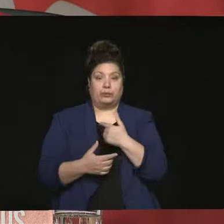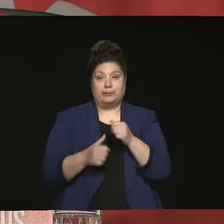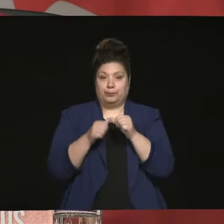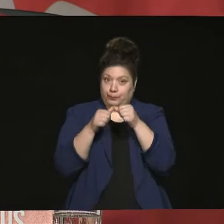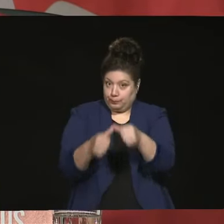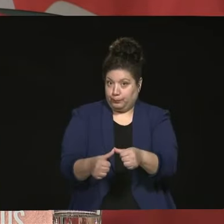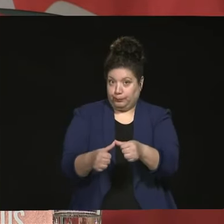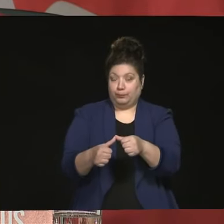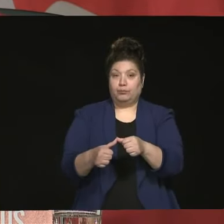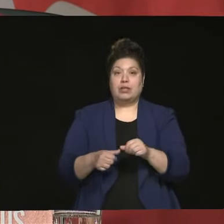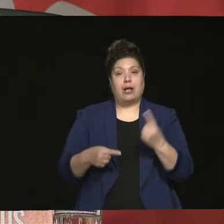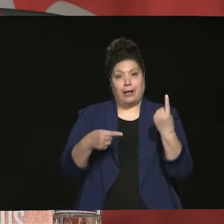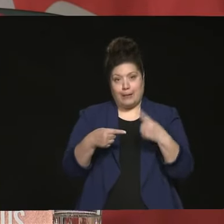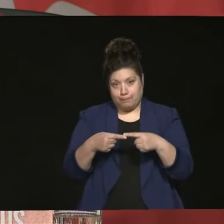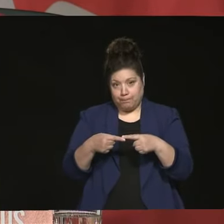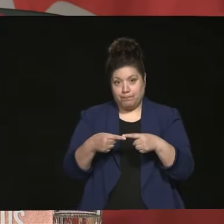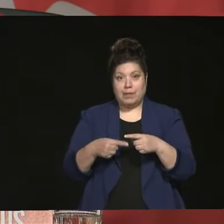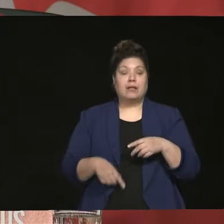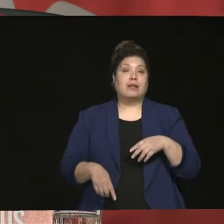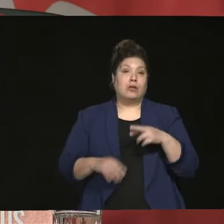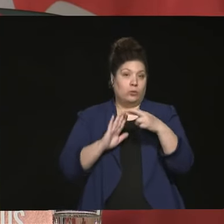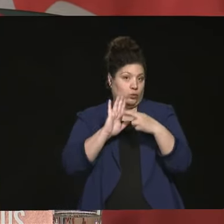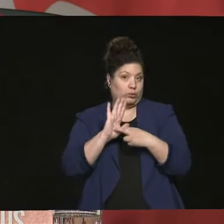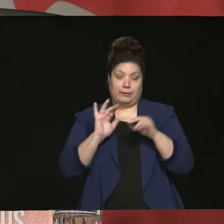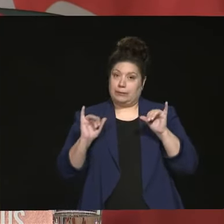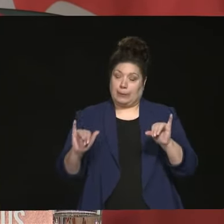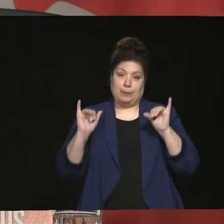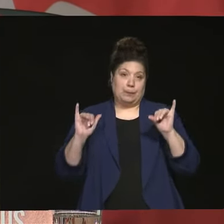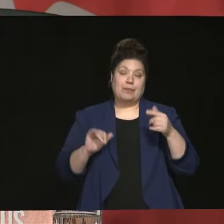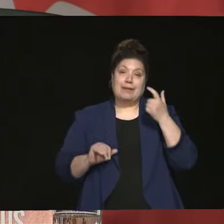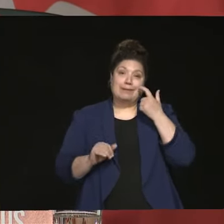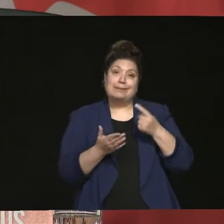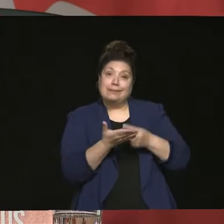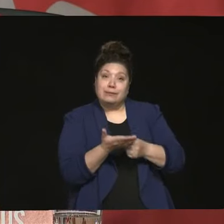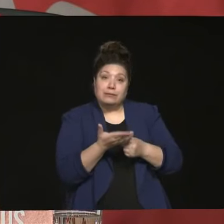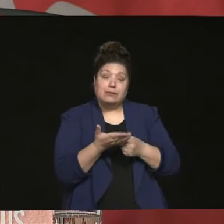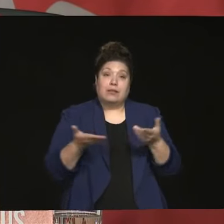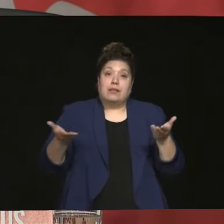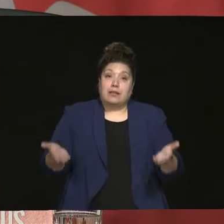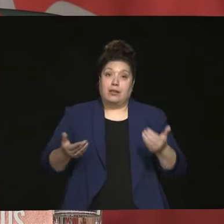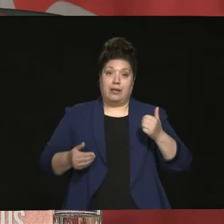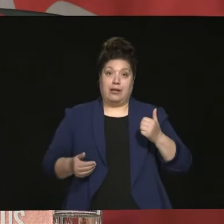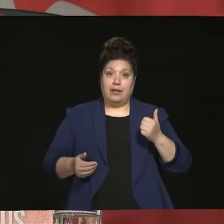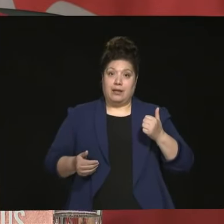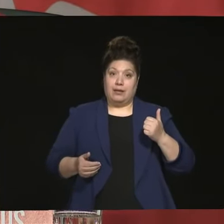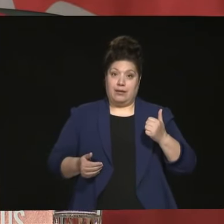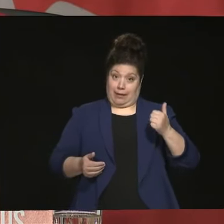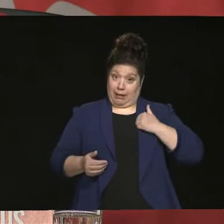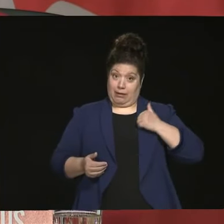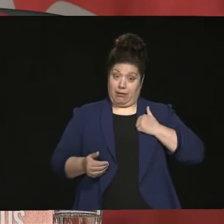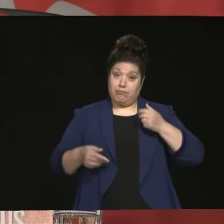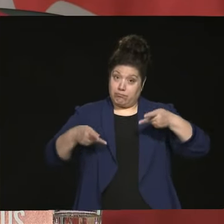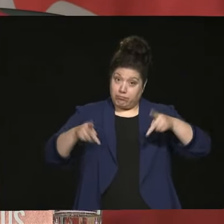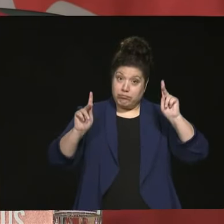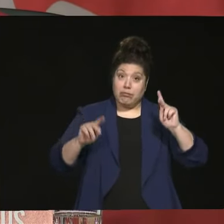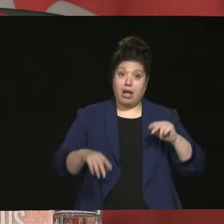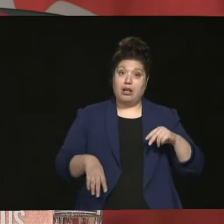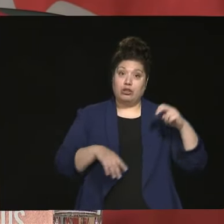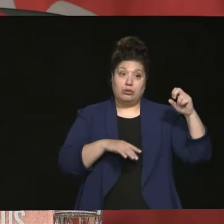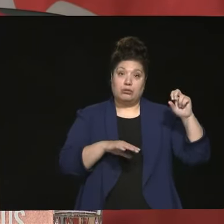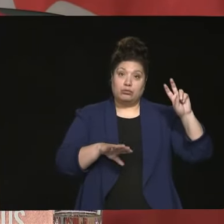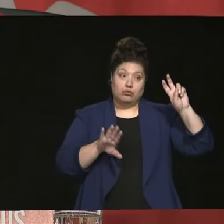We just discussed the restrictions that exist within our own country on travel between provinces. The neighborly thing to